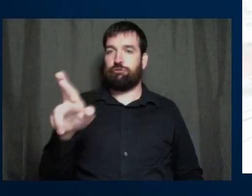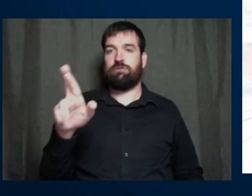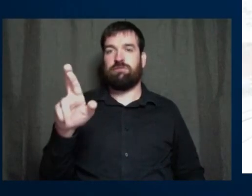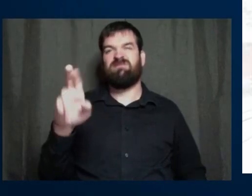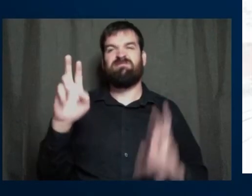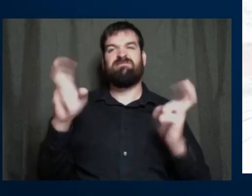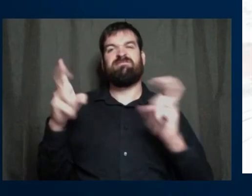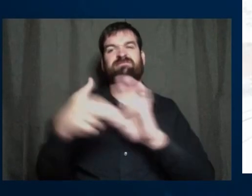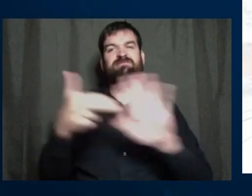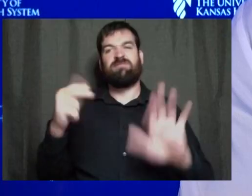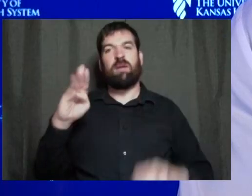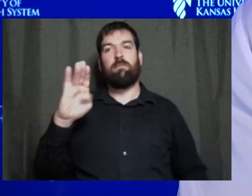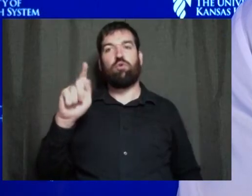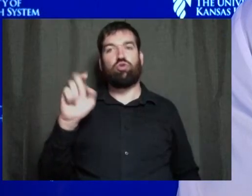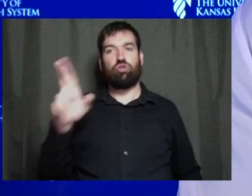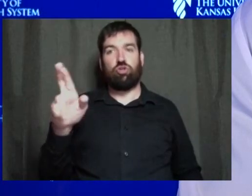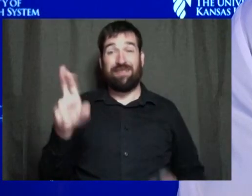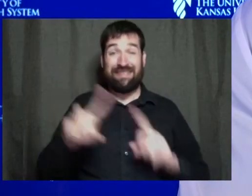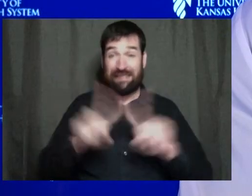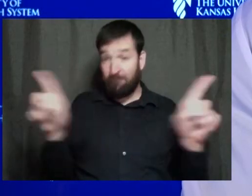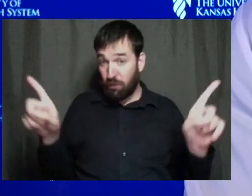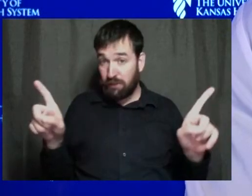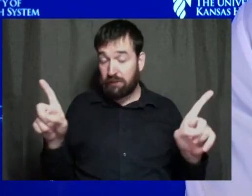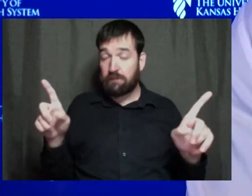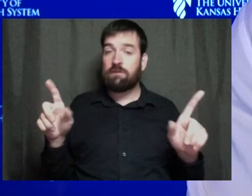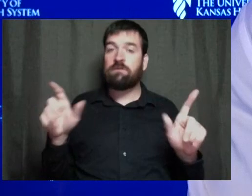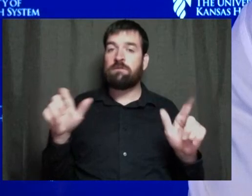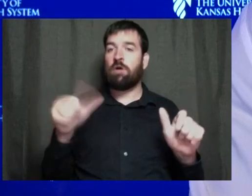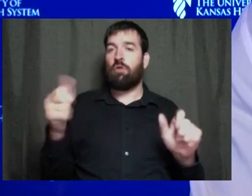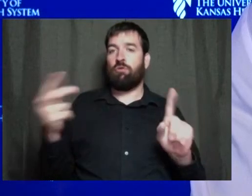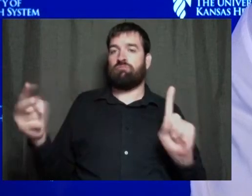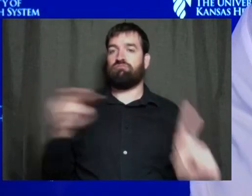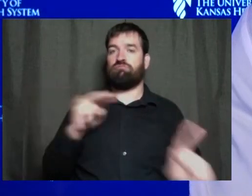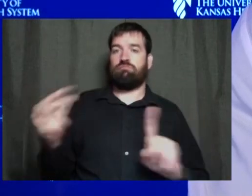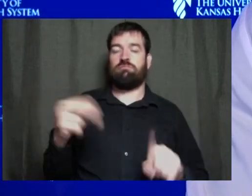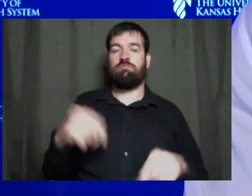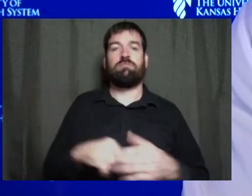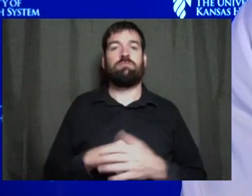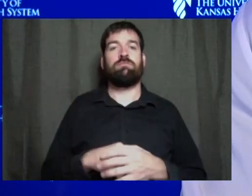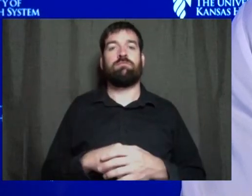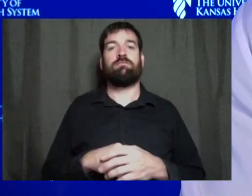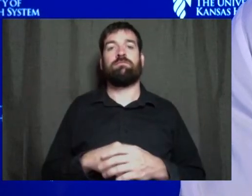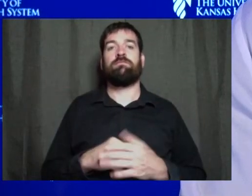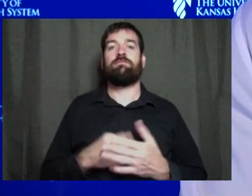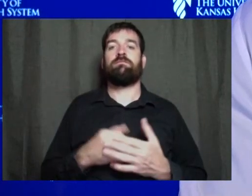difference? The other way I take this question is there a difference in the